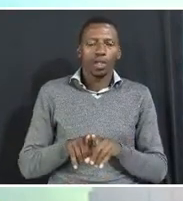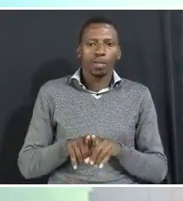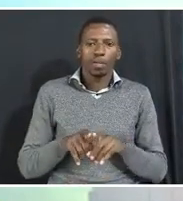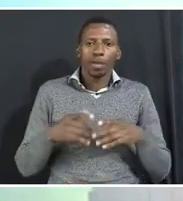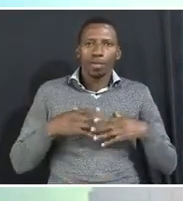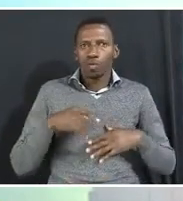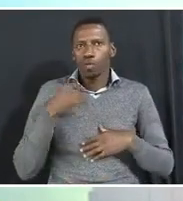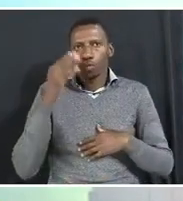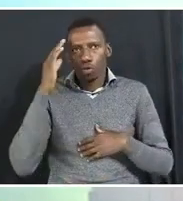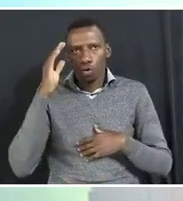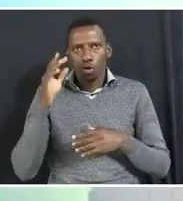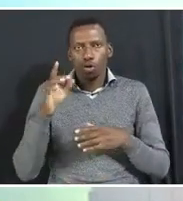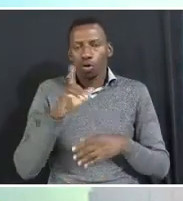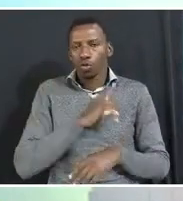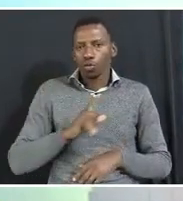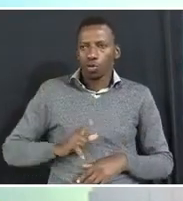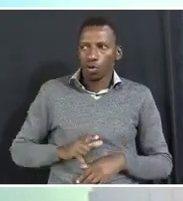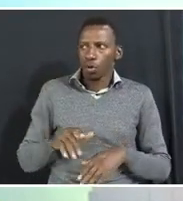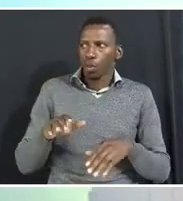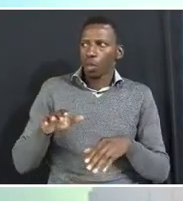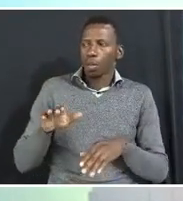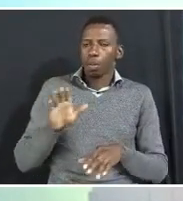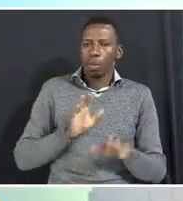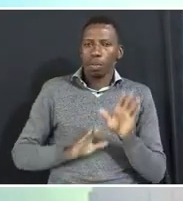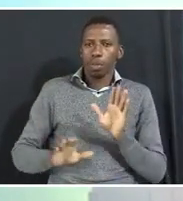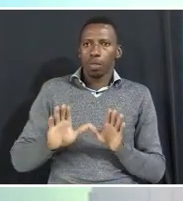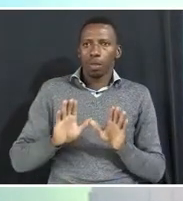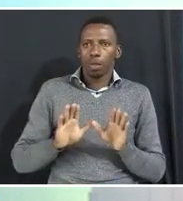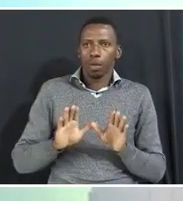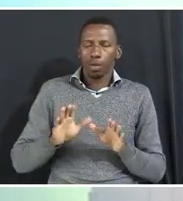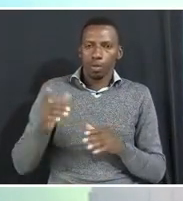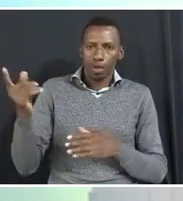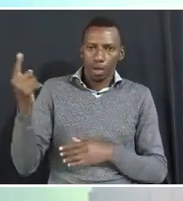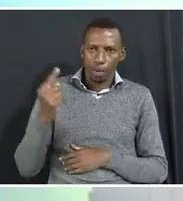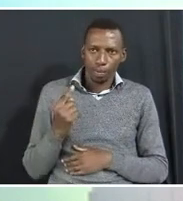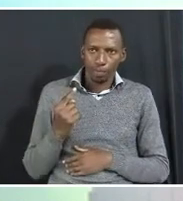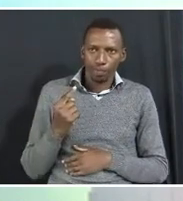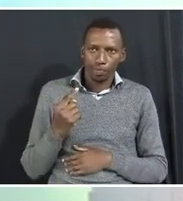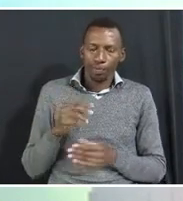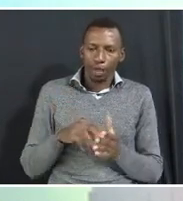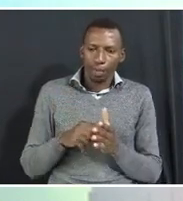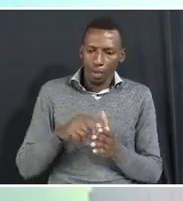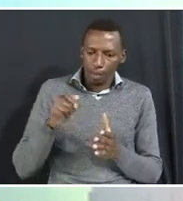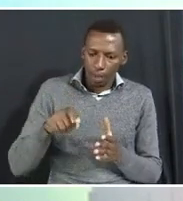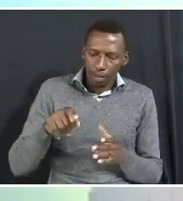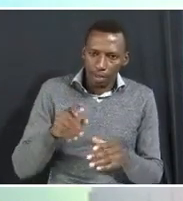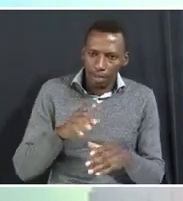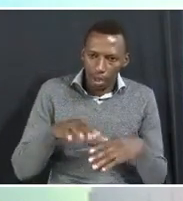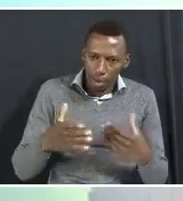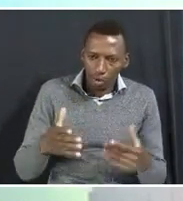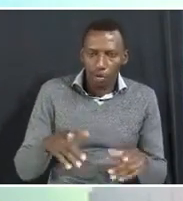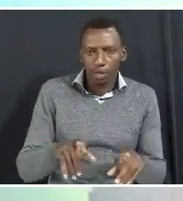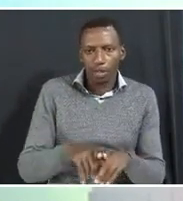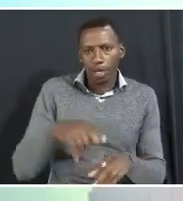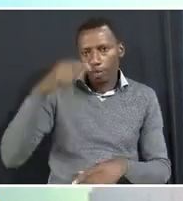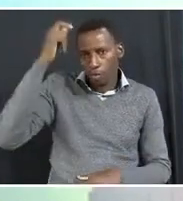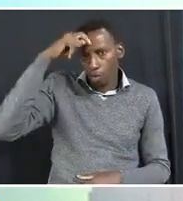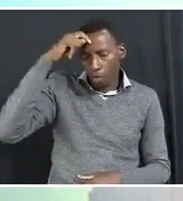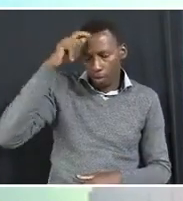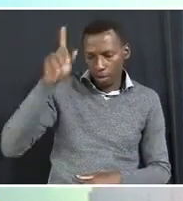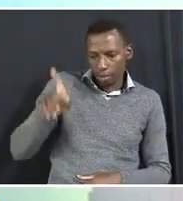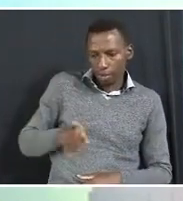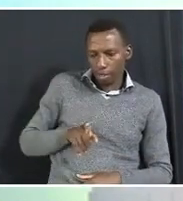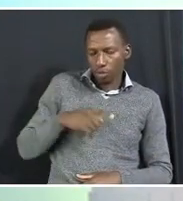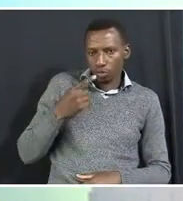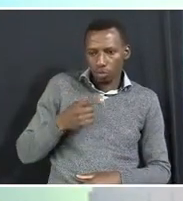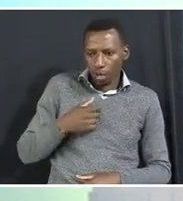coming. And for that reason, you should be like the wise virgins, carrying along some extras for the delay.